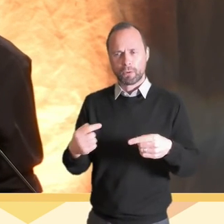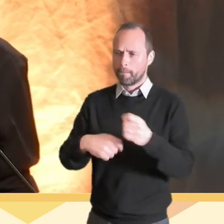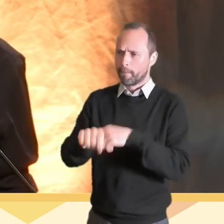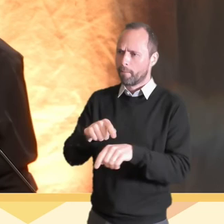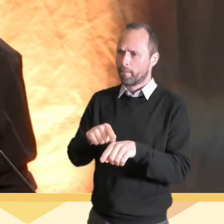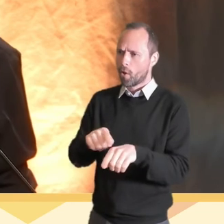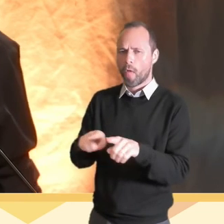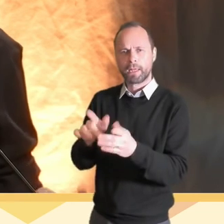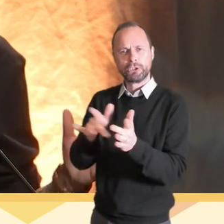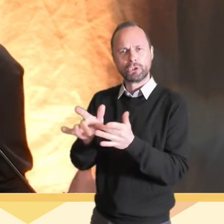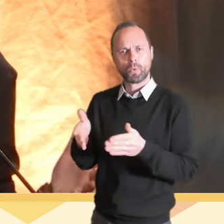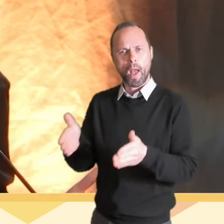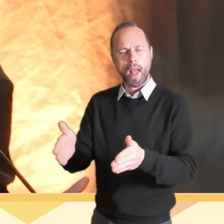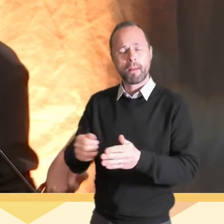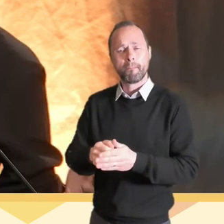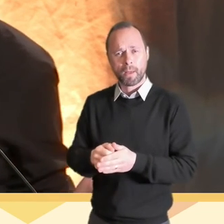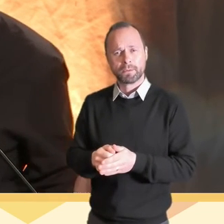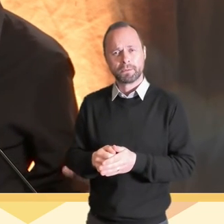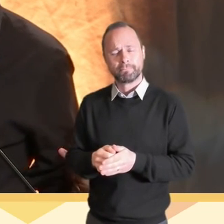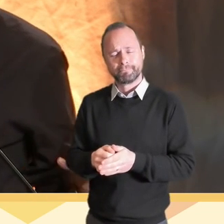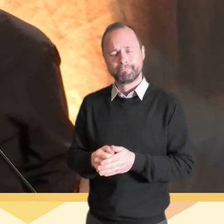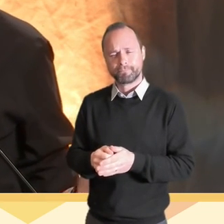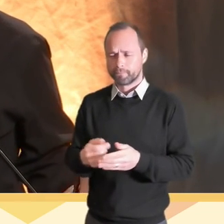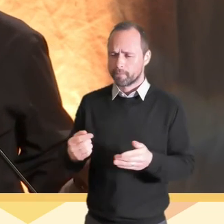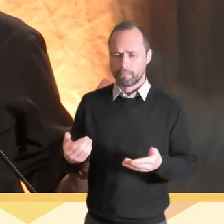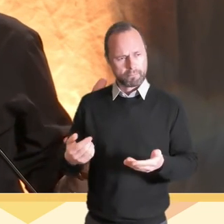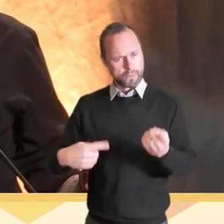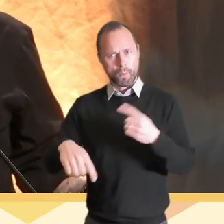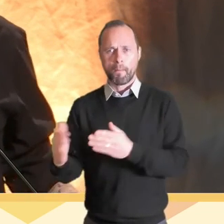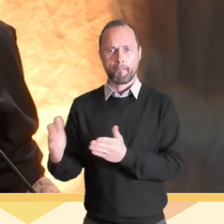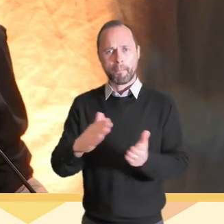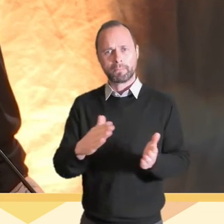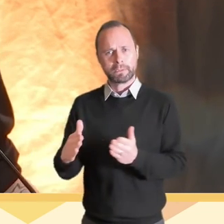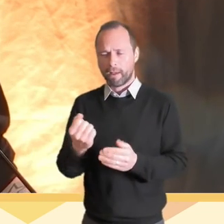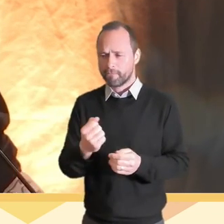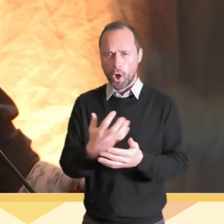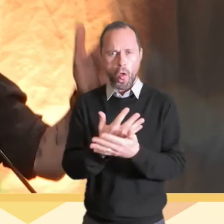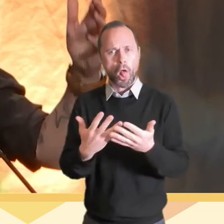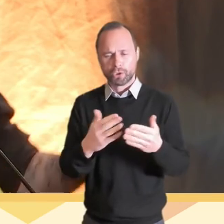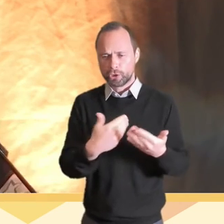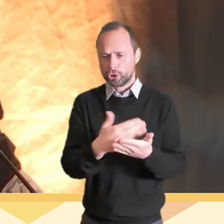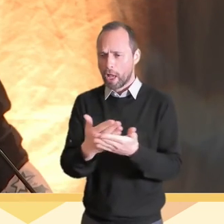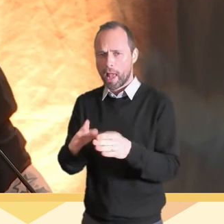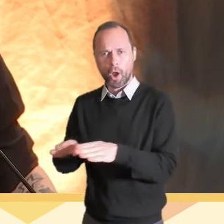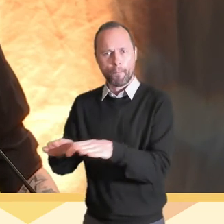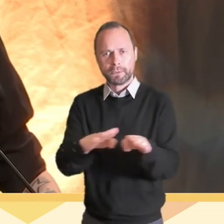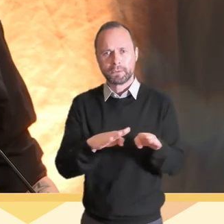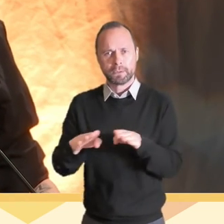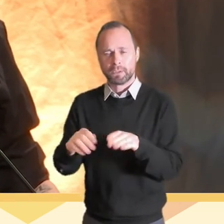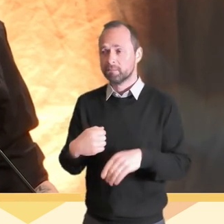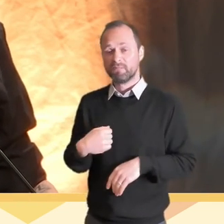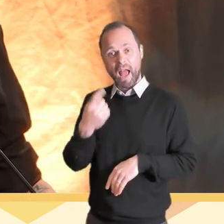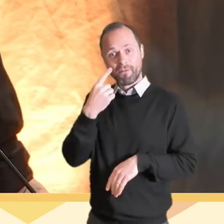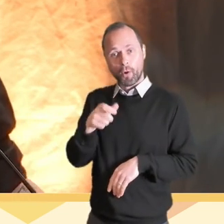messy. But we have so much in common. Just do me a favor and look at the people